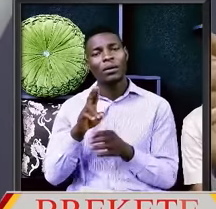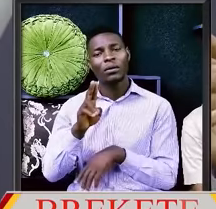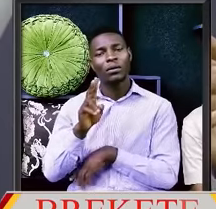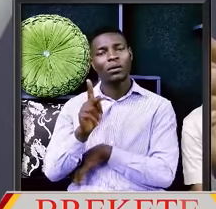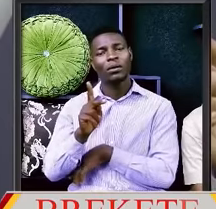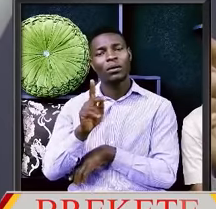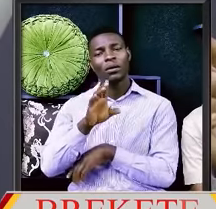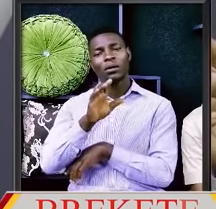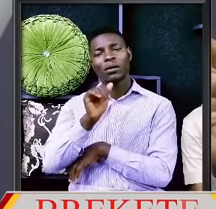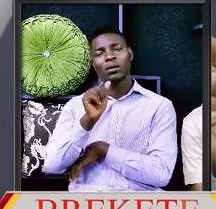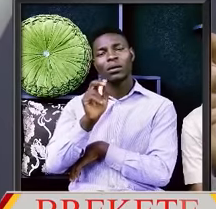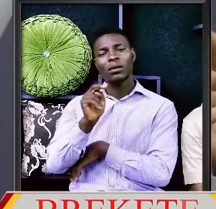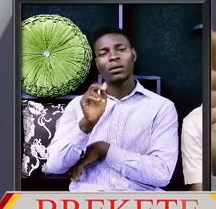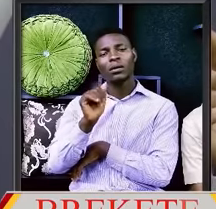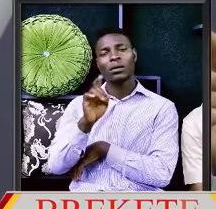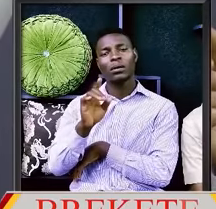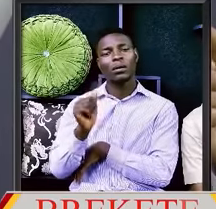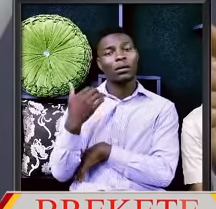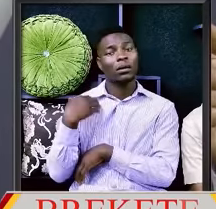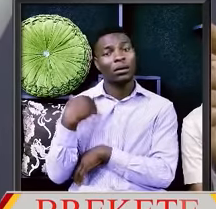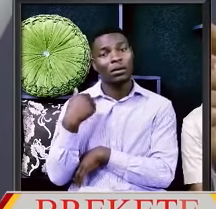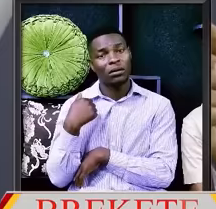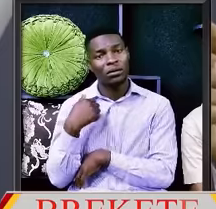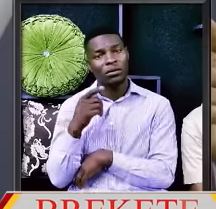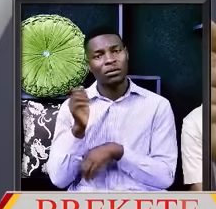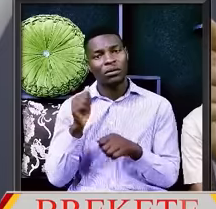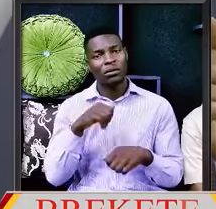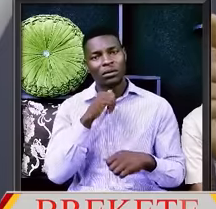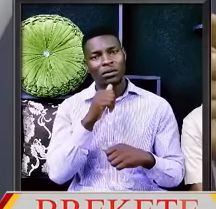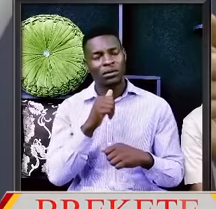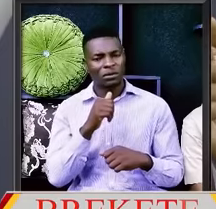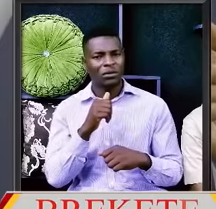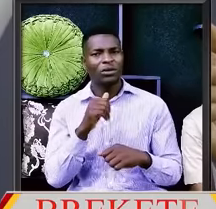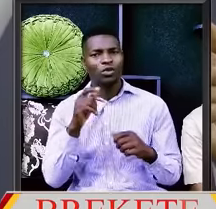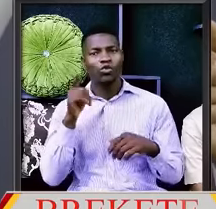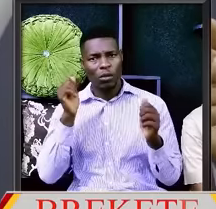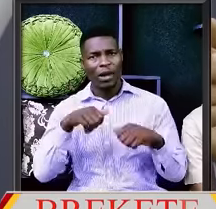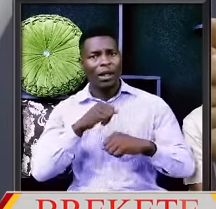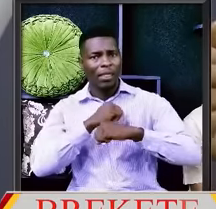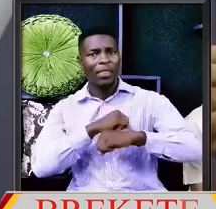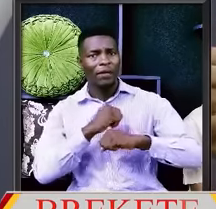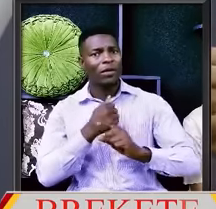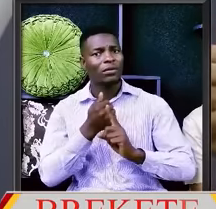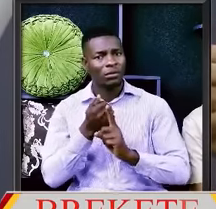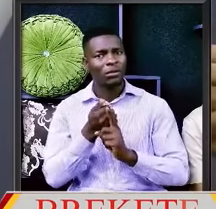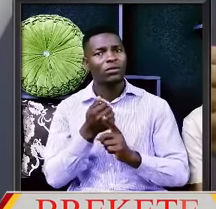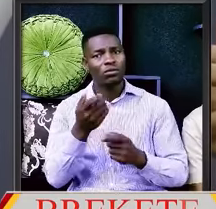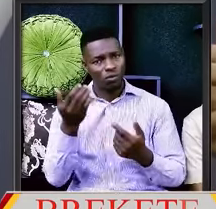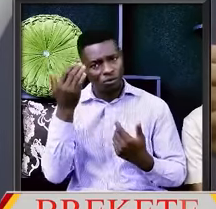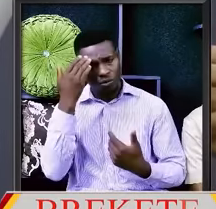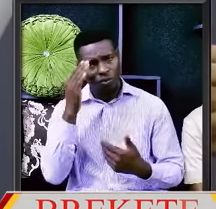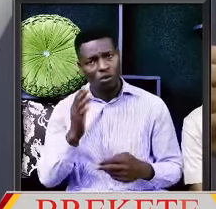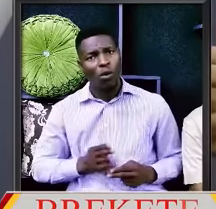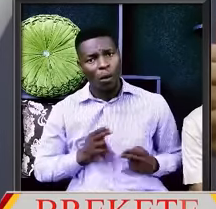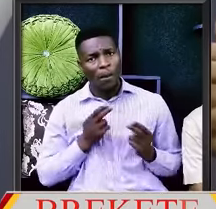places, the Western countries, you cannot even touch your own pet. But when you come to Africa, it's like people torture people